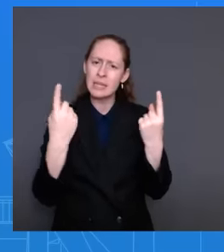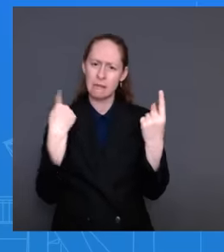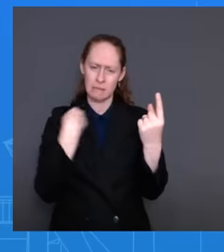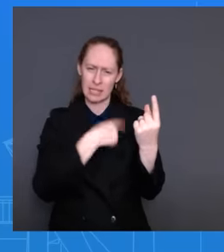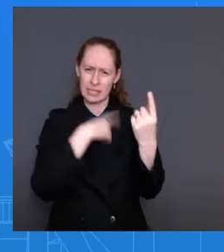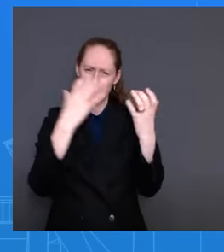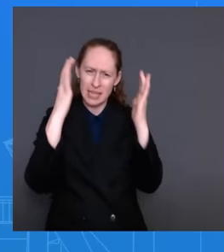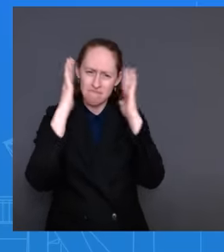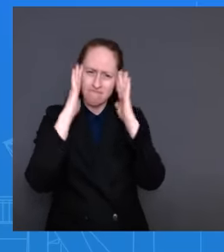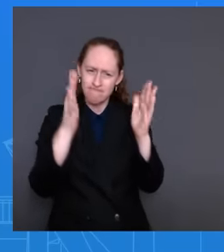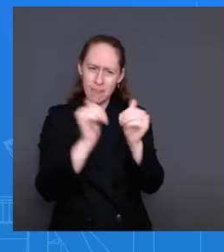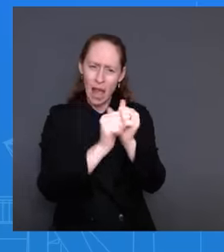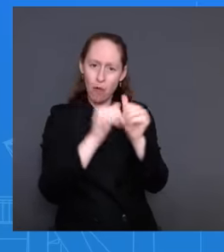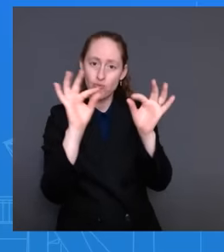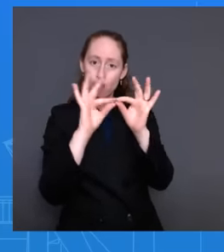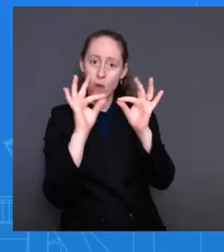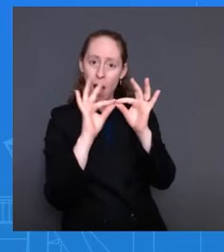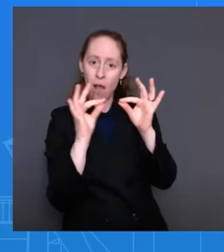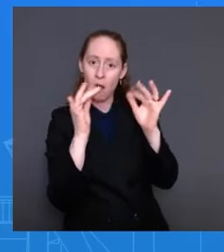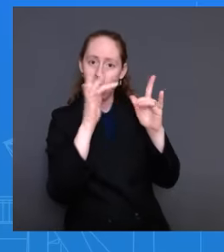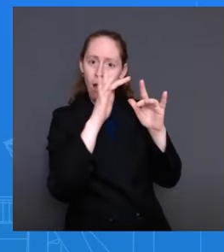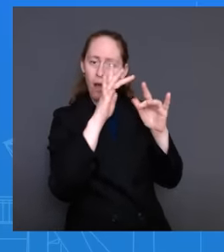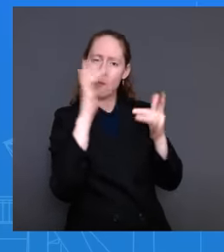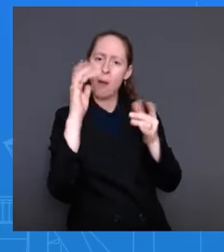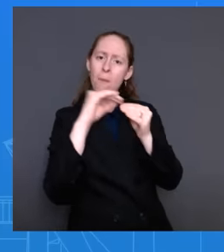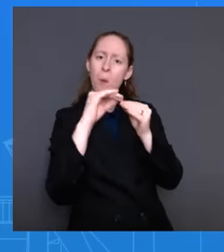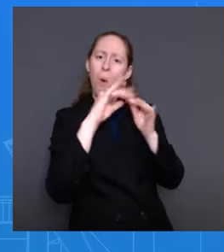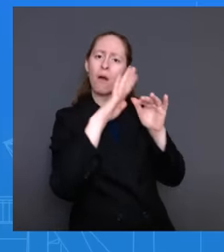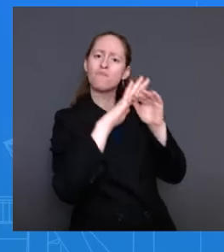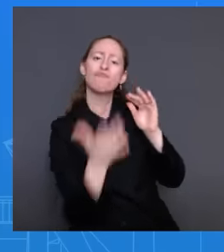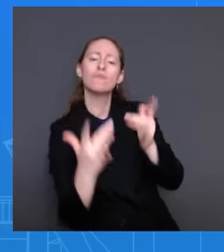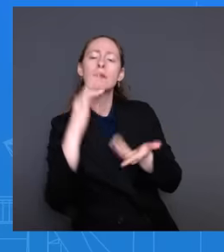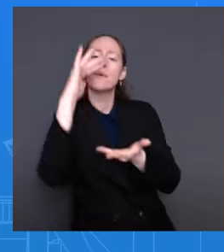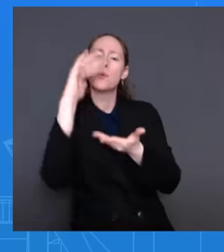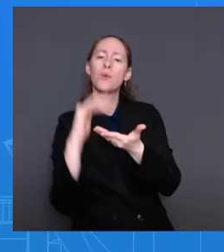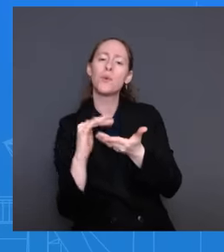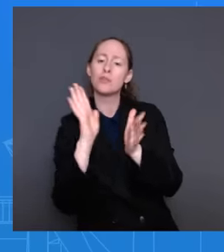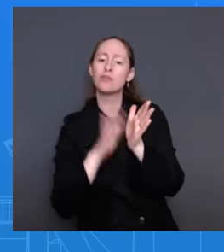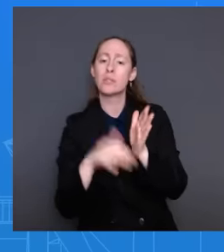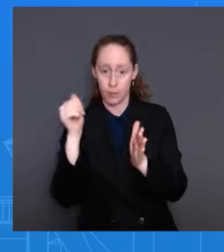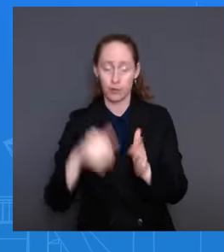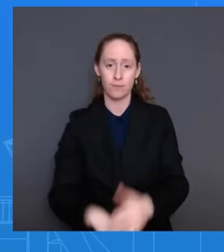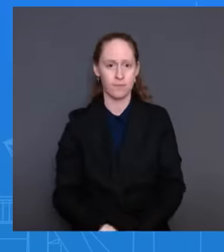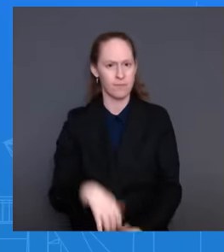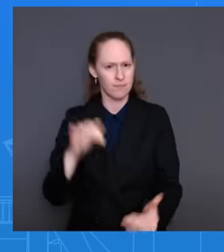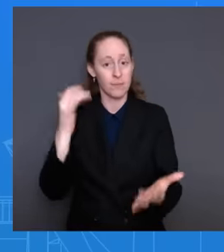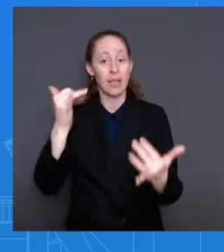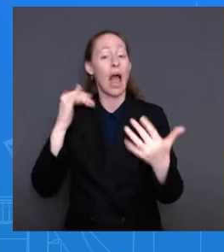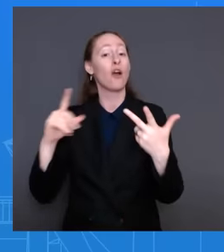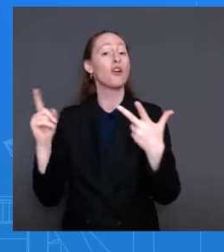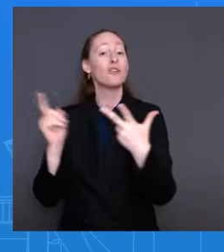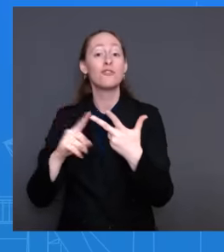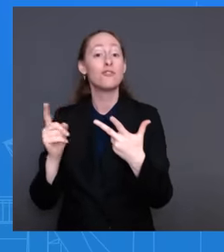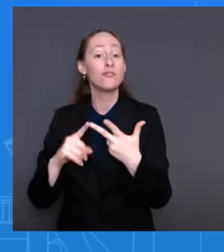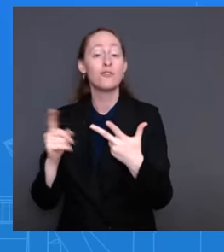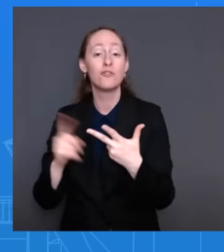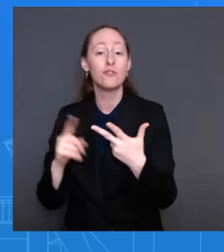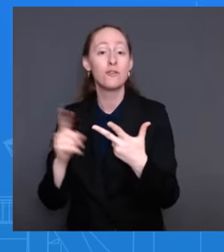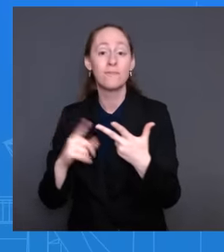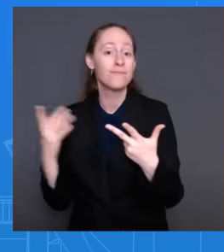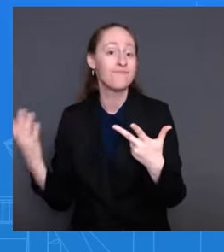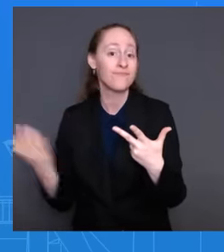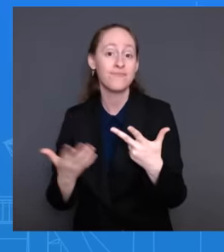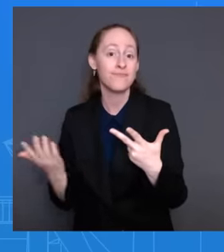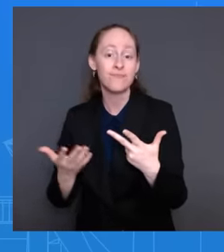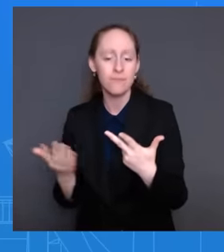federal deficit, which will help to ease price pressures in the economy. That is, on those second and third, that is